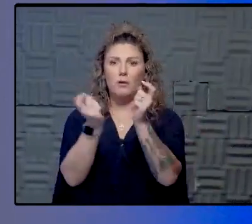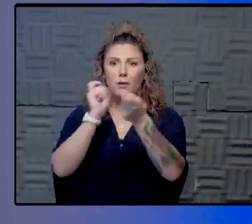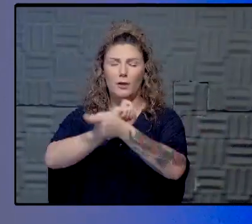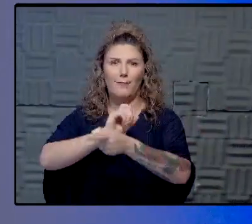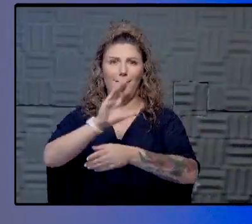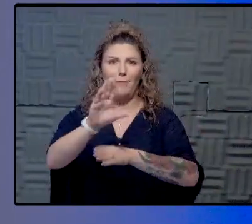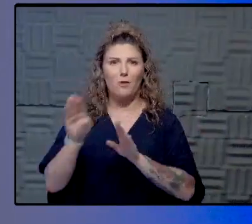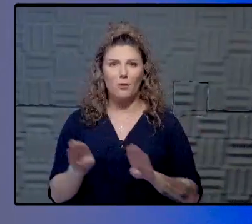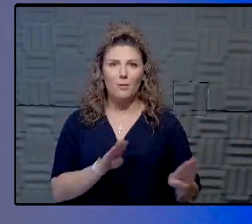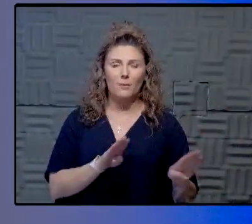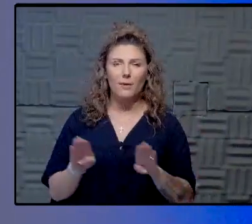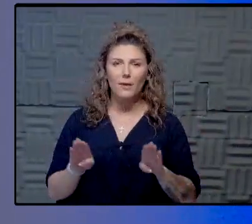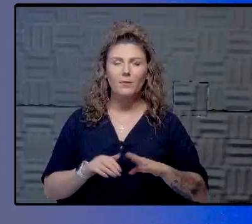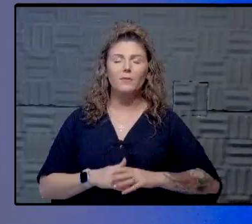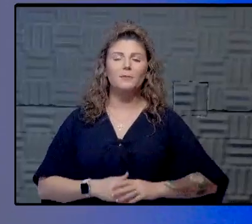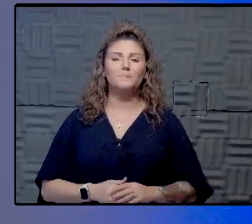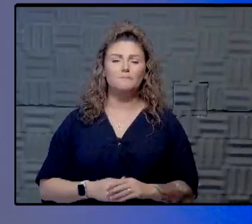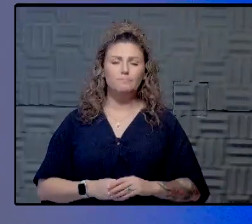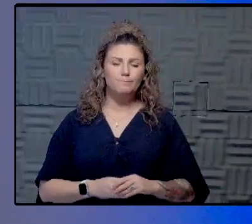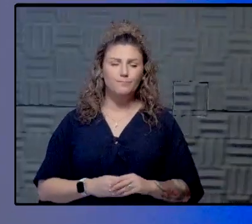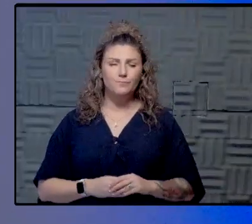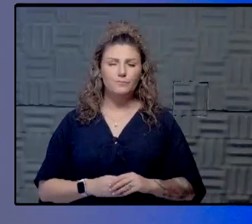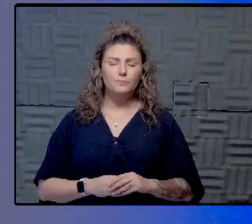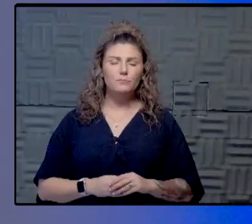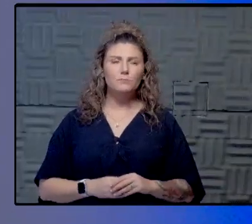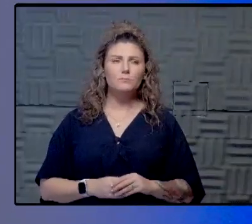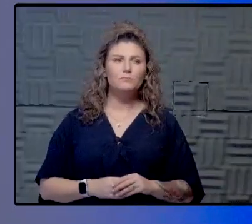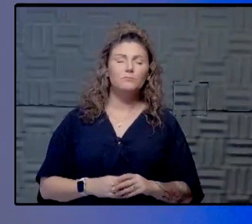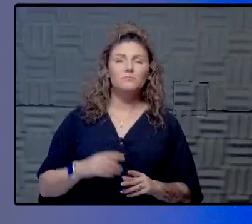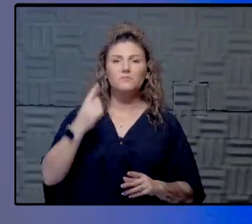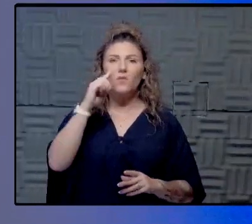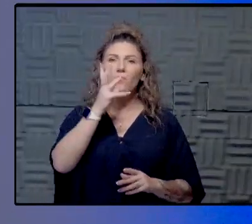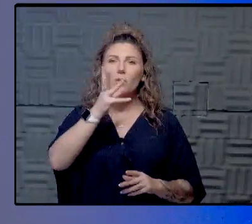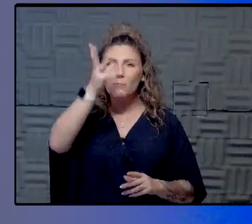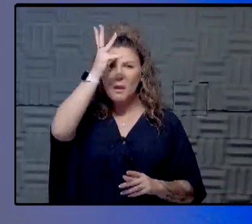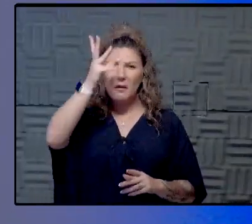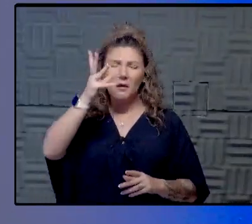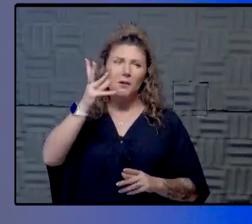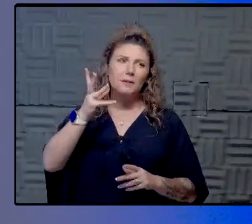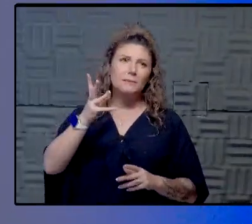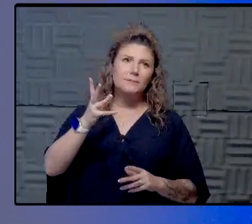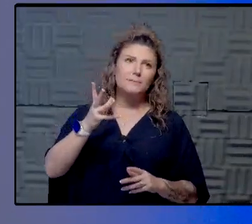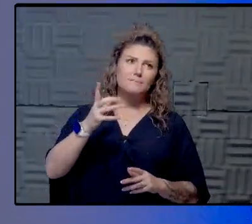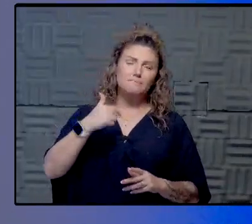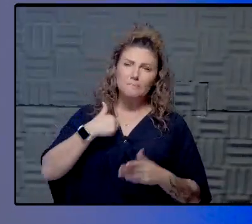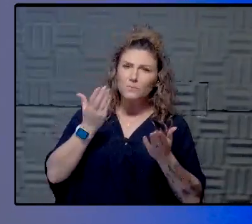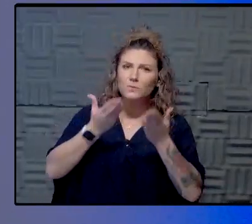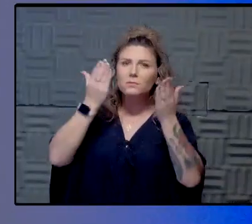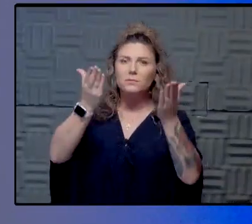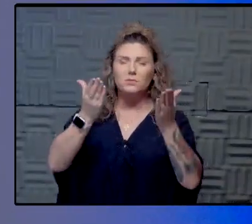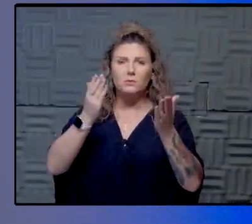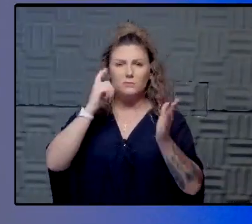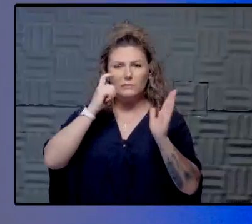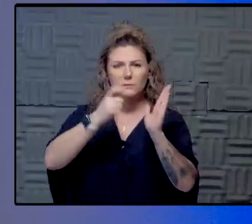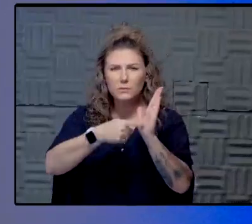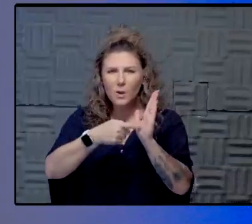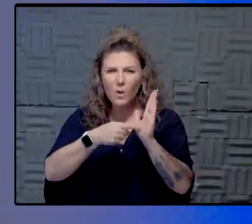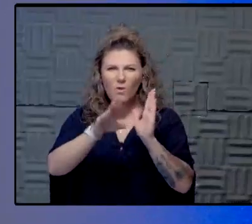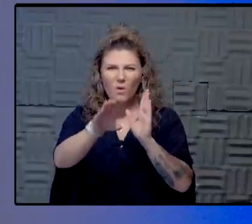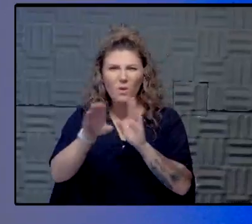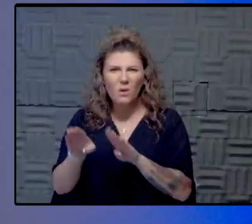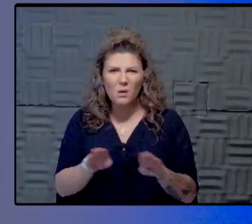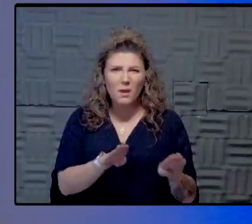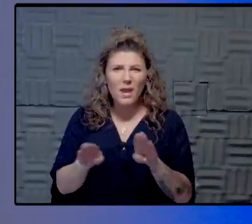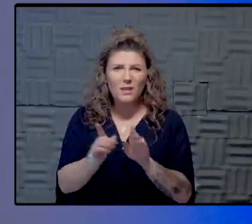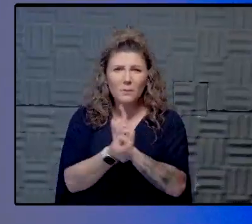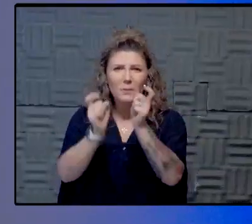demonstrate. So I would suggest, for parents who are noticing a significant change in any area of their child's